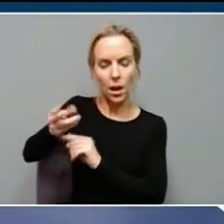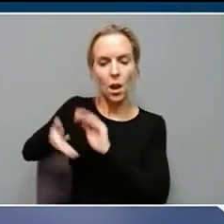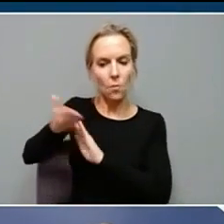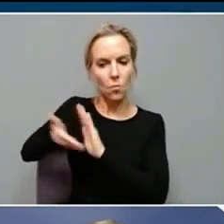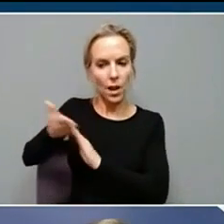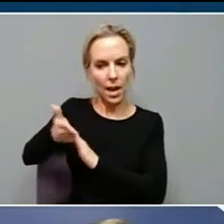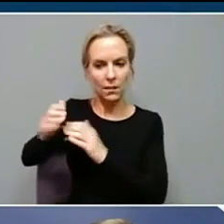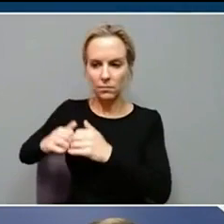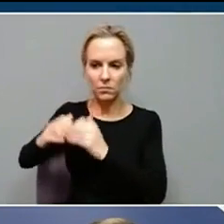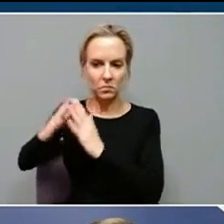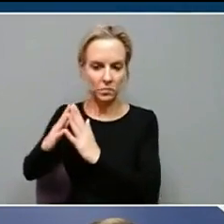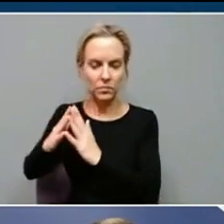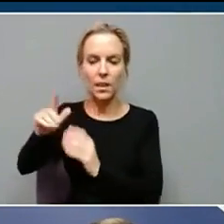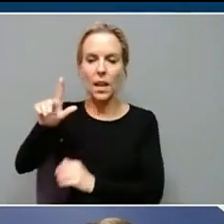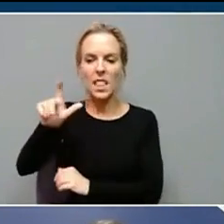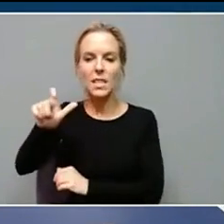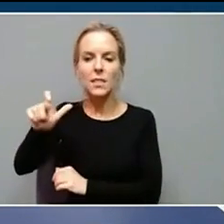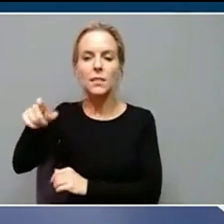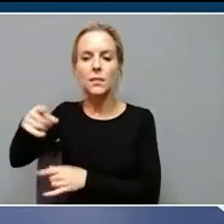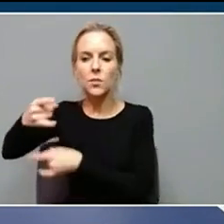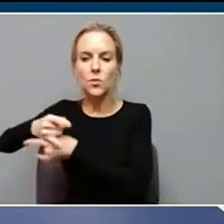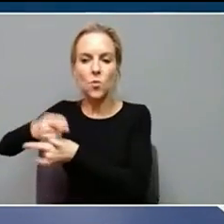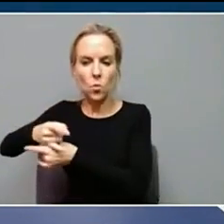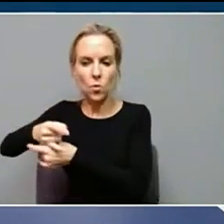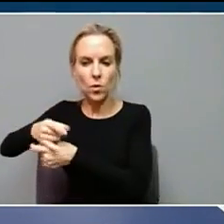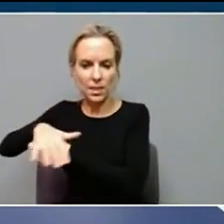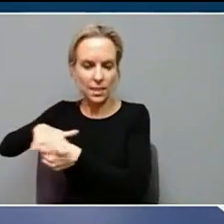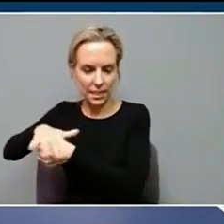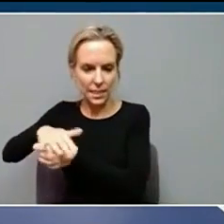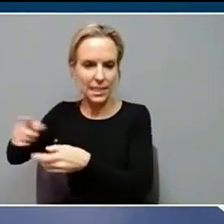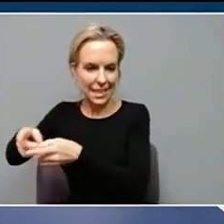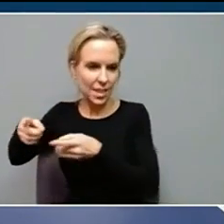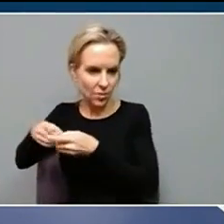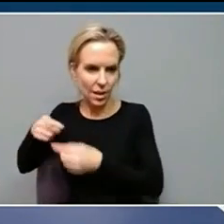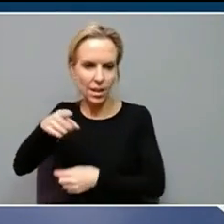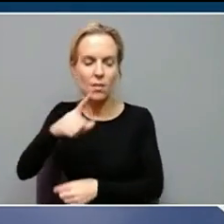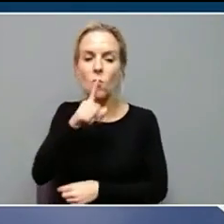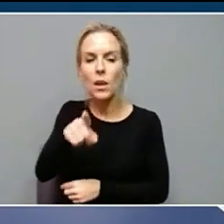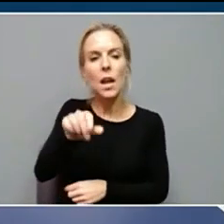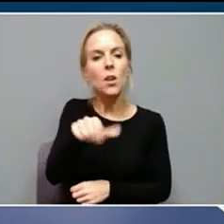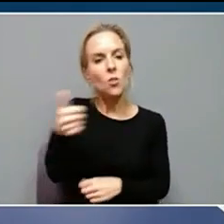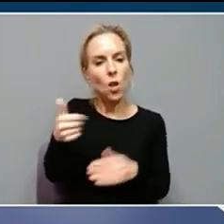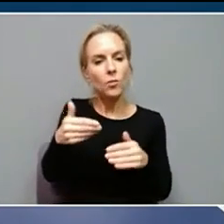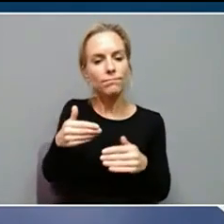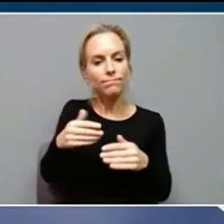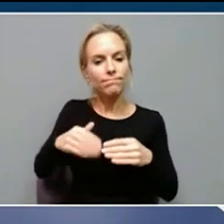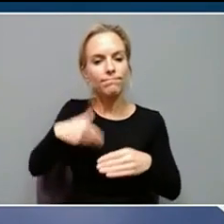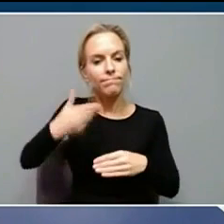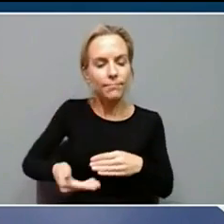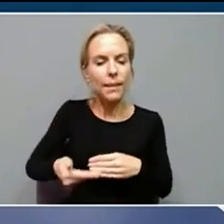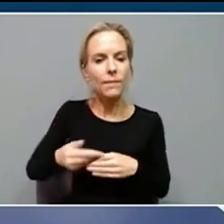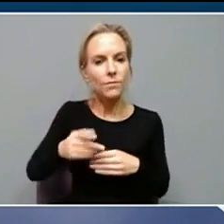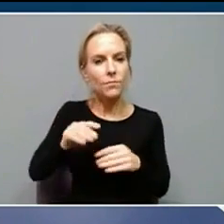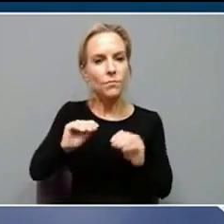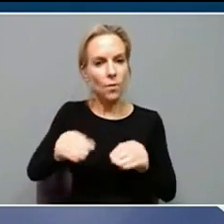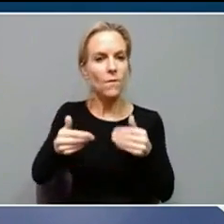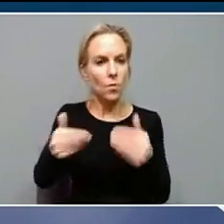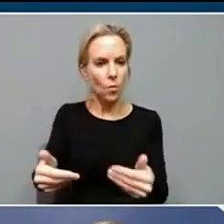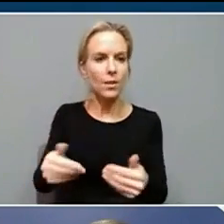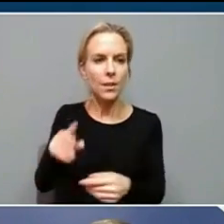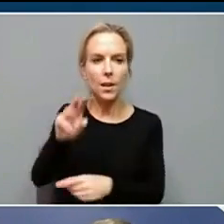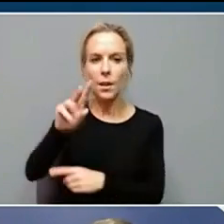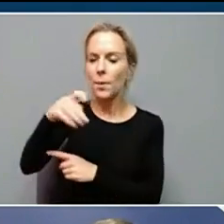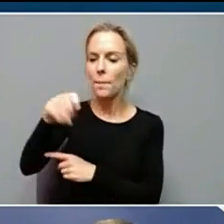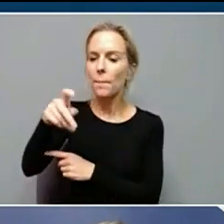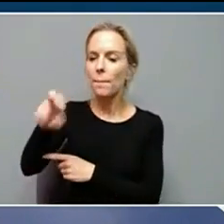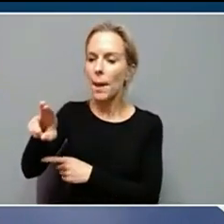distillery district, and today's groundbreaking shows it is another step forward. Keep an eye out. Pepper products hitting